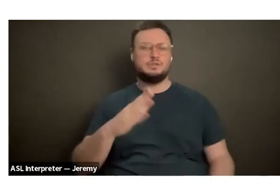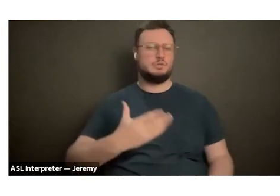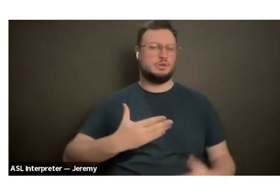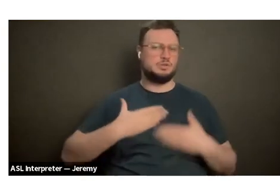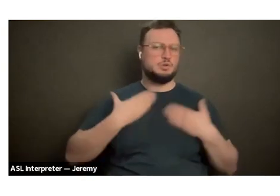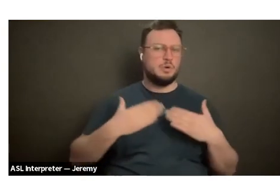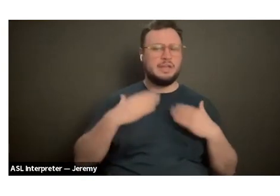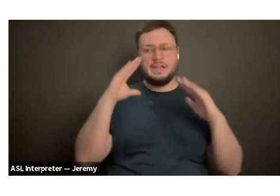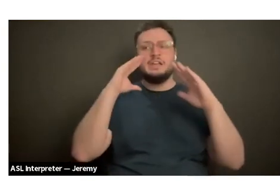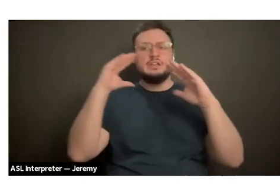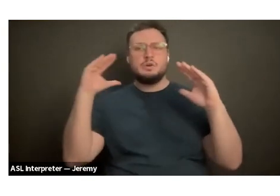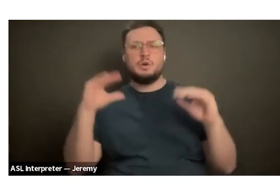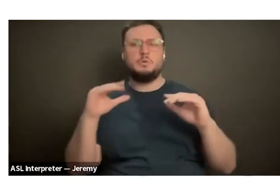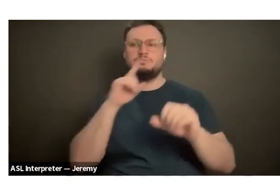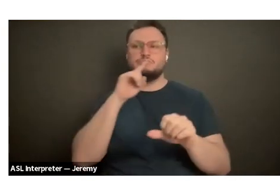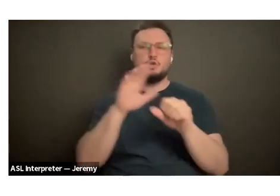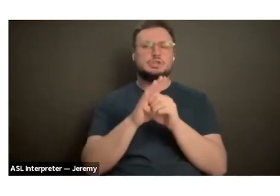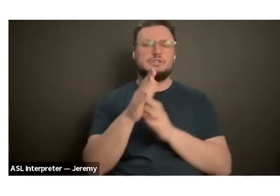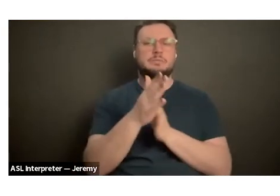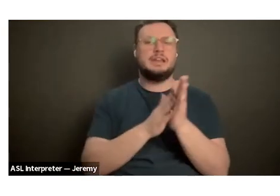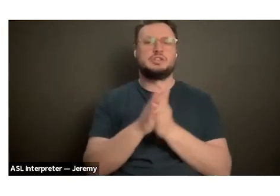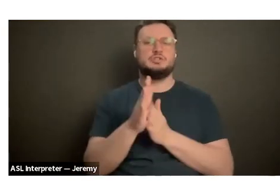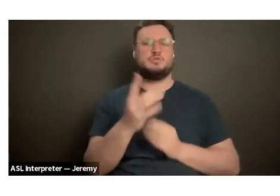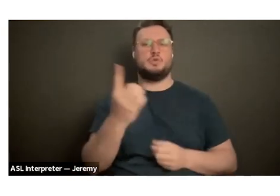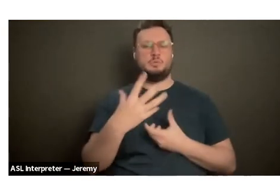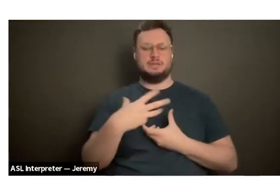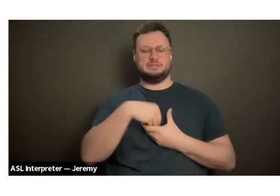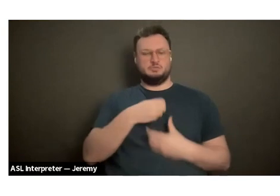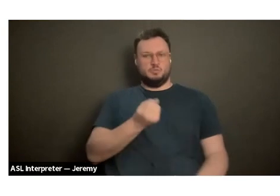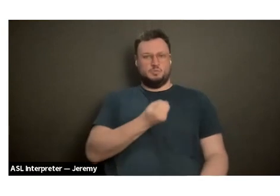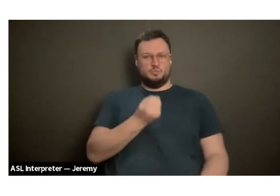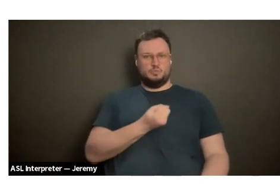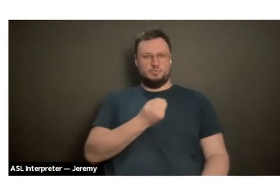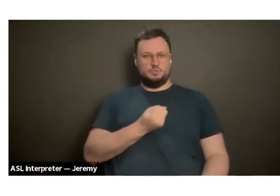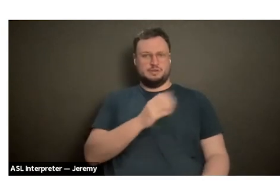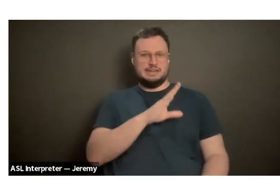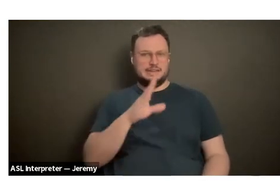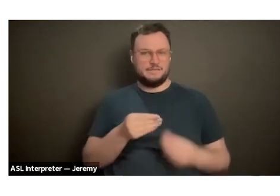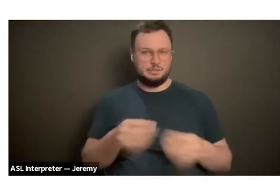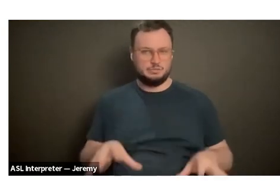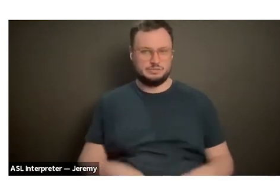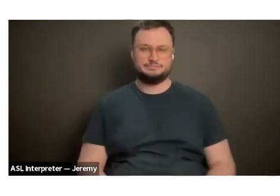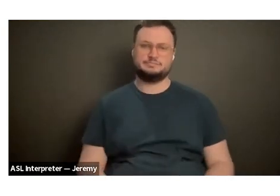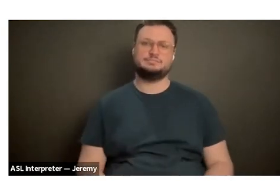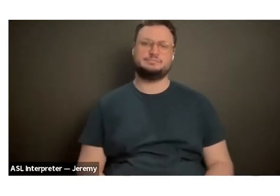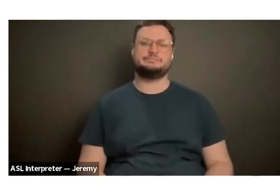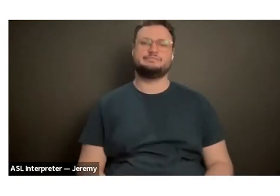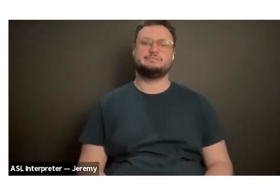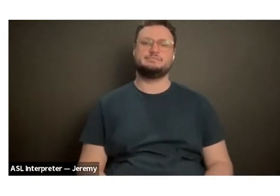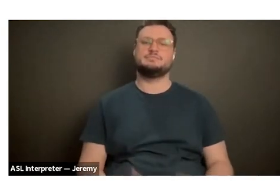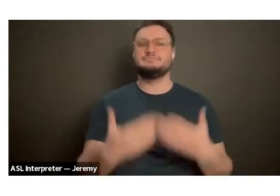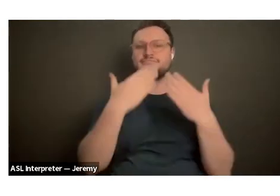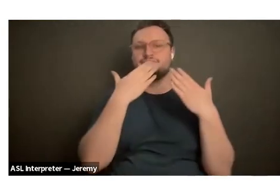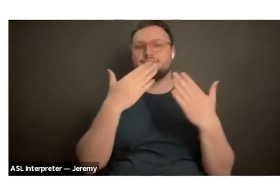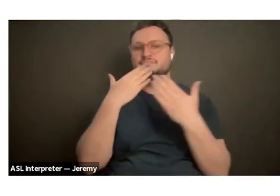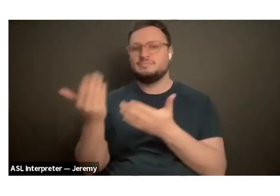your imagination. Don't ever lose those, because we are powerful more than you actually know. So just thank you so much to all of you. Thank you